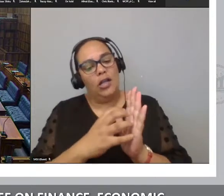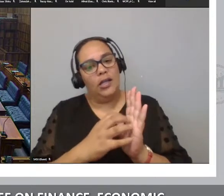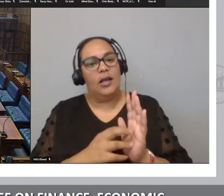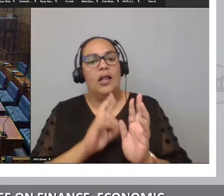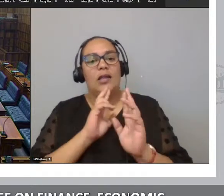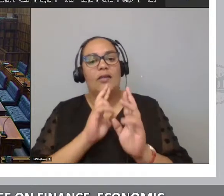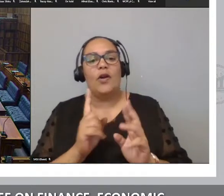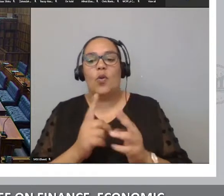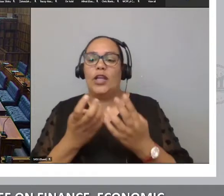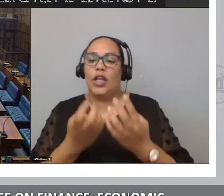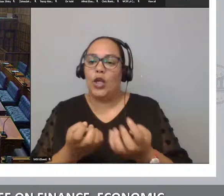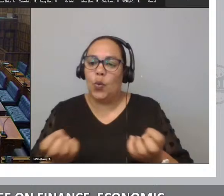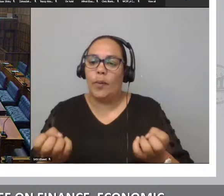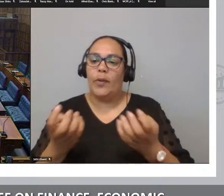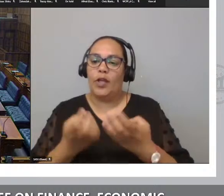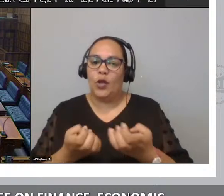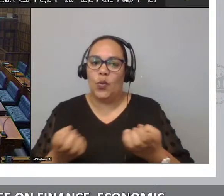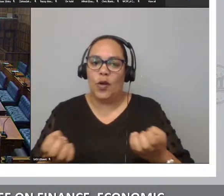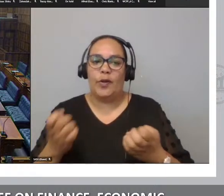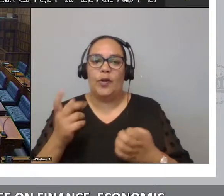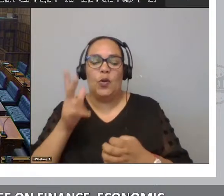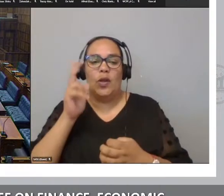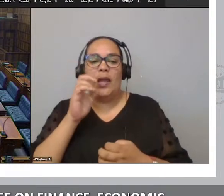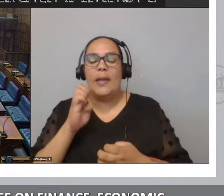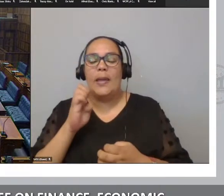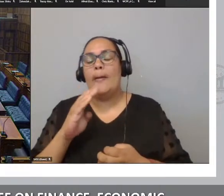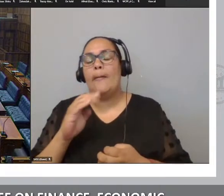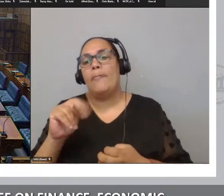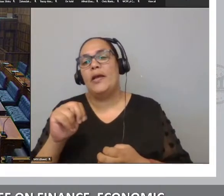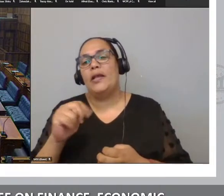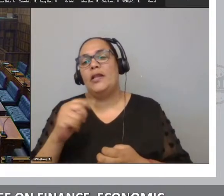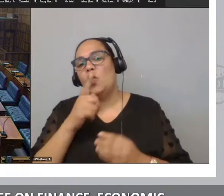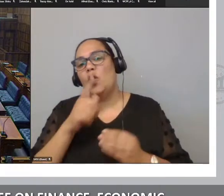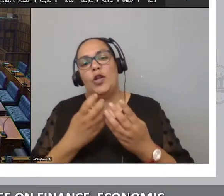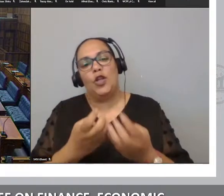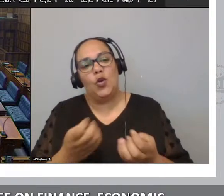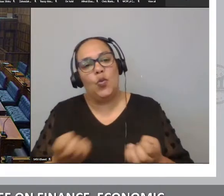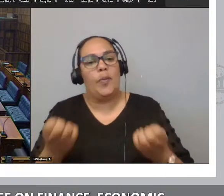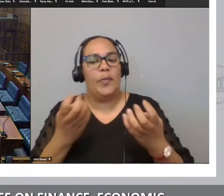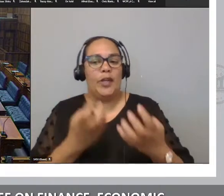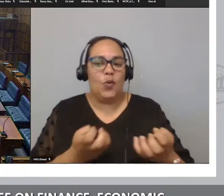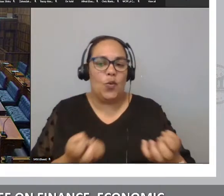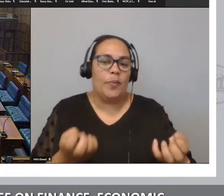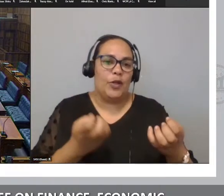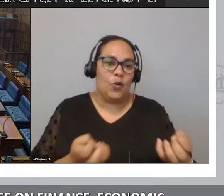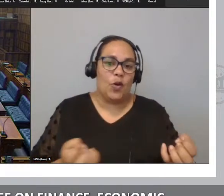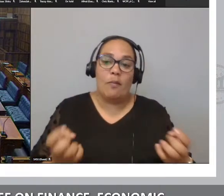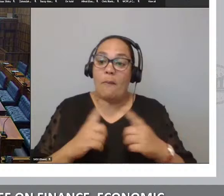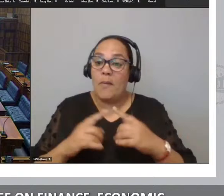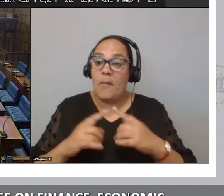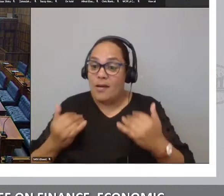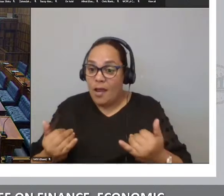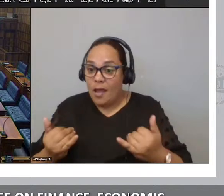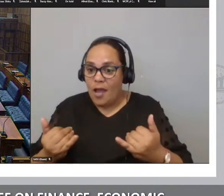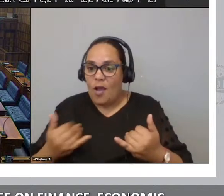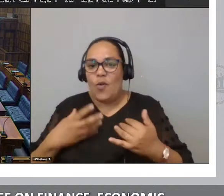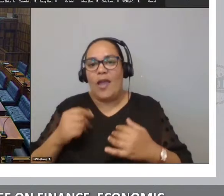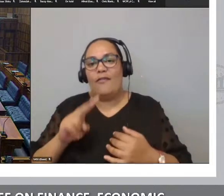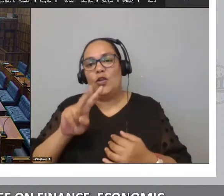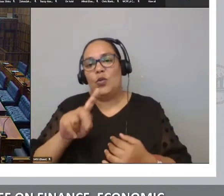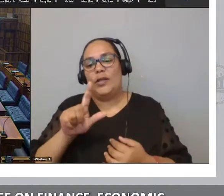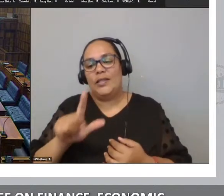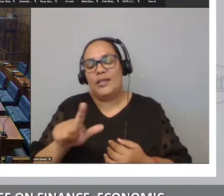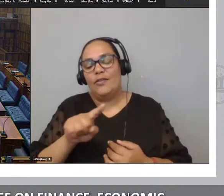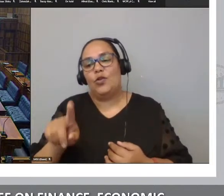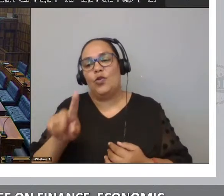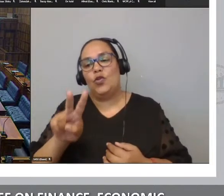equipment you just heard the aan speak about equipment and equipment equipment but currently we have 27 to